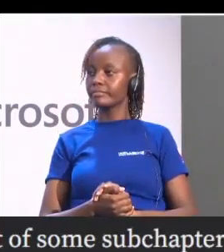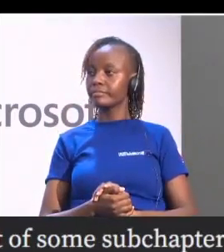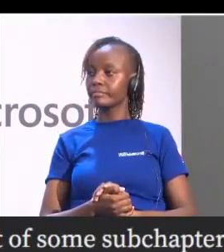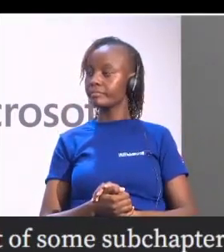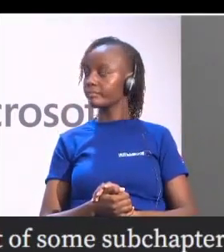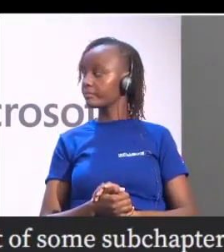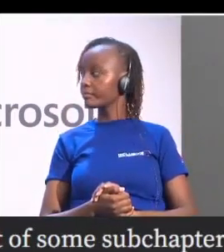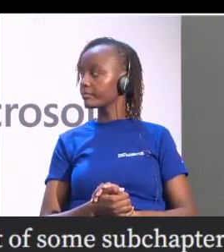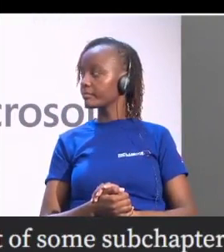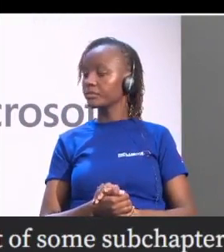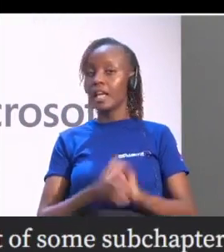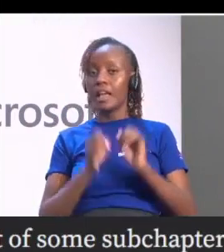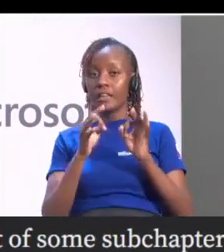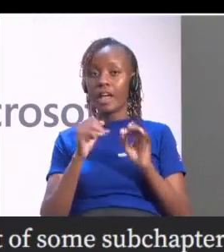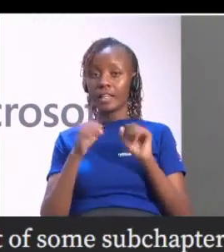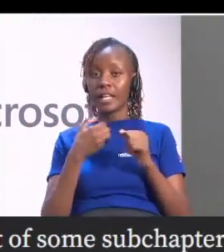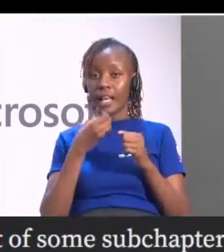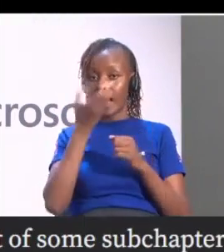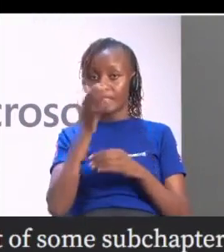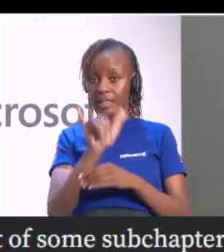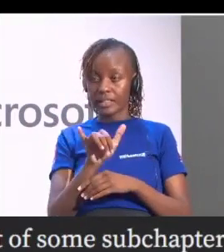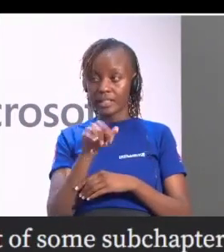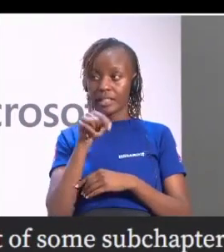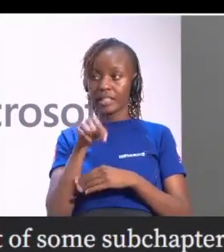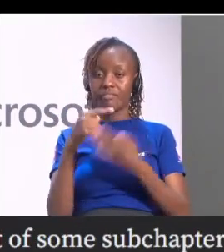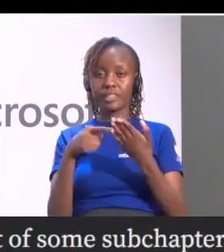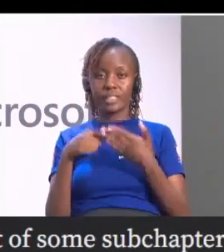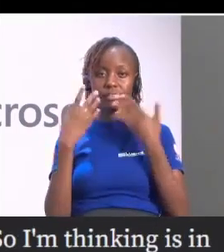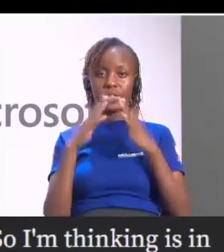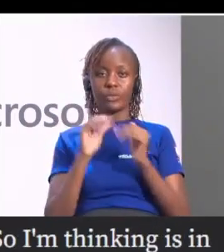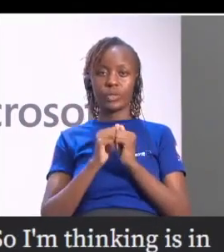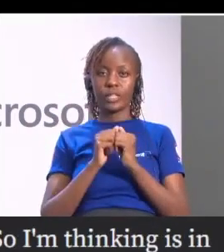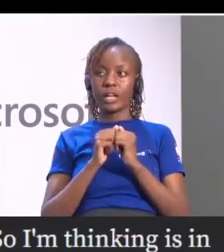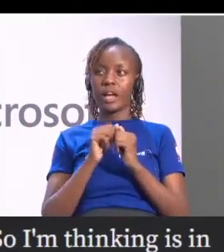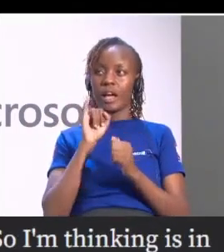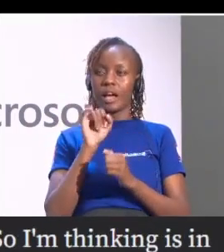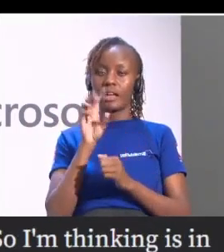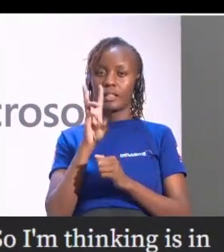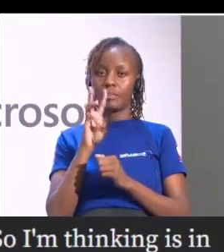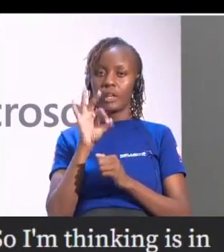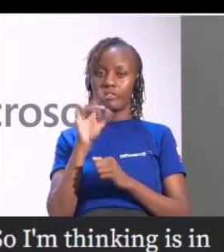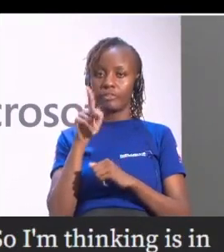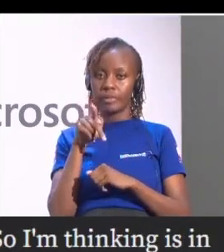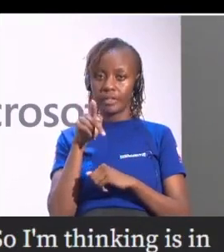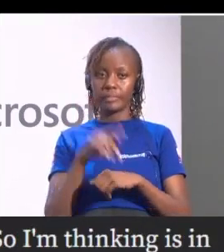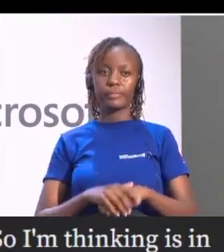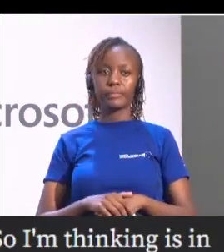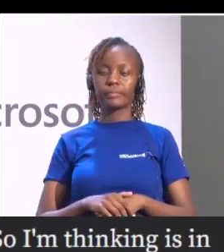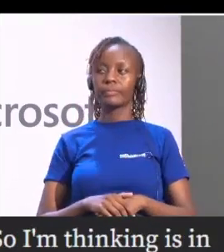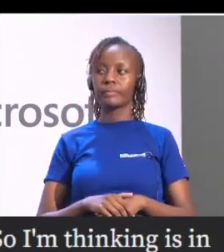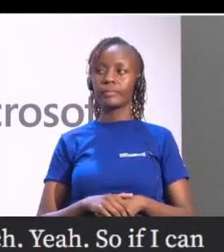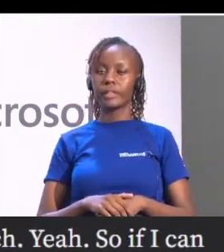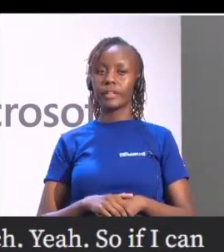briefly respond to that, I think this is something we've been discussing with the IAAP for a while. it's complex,